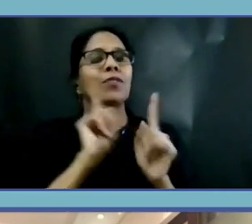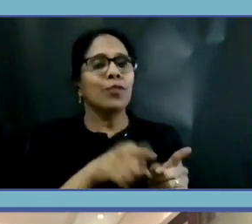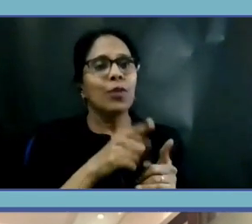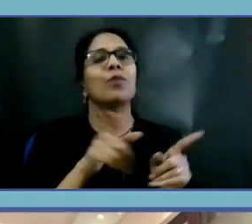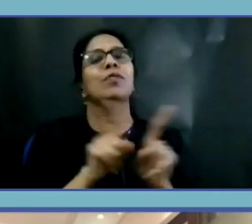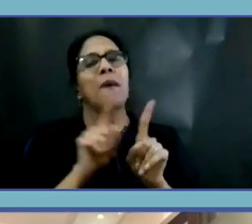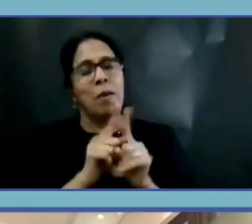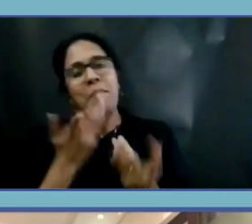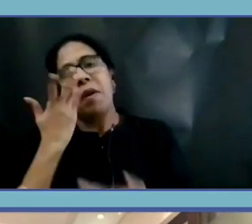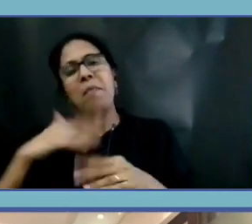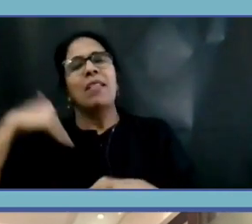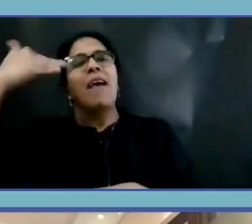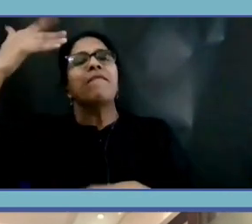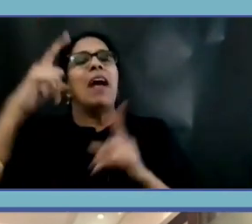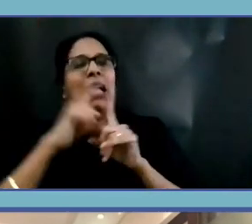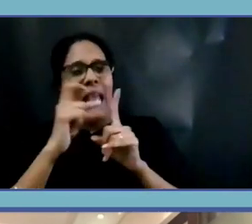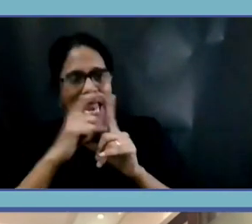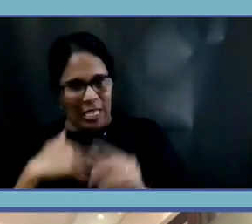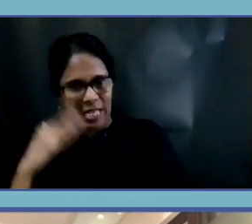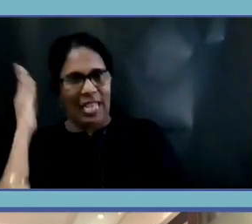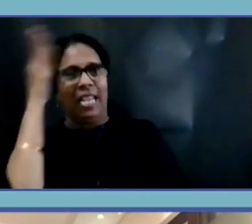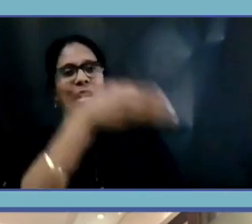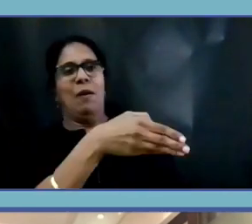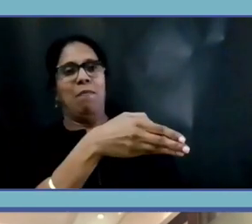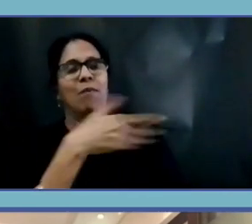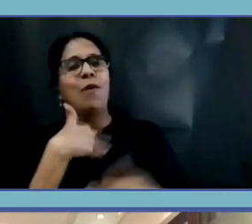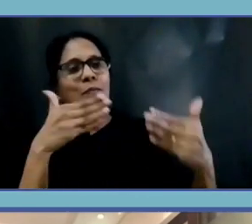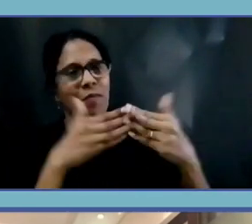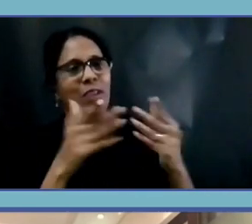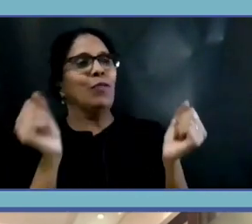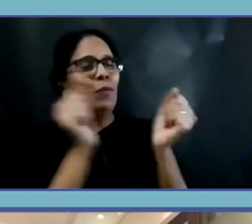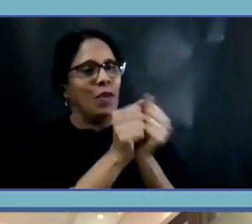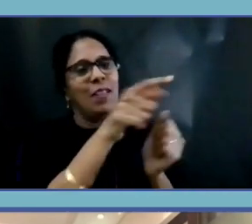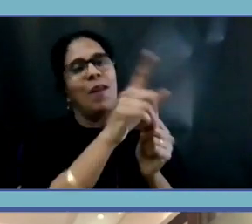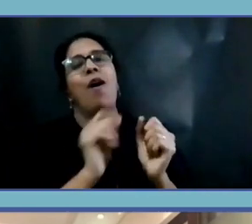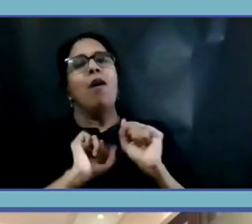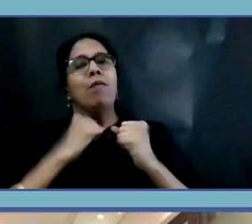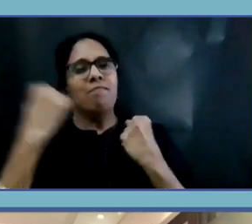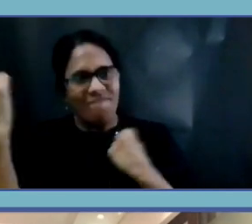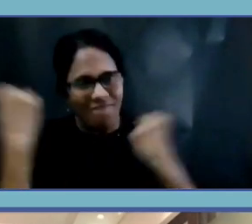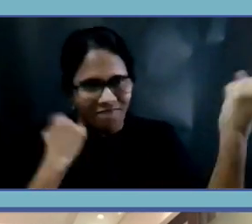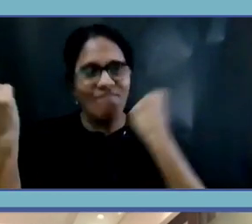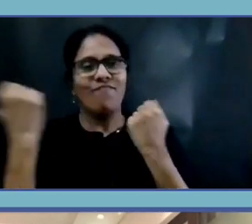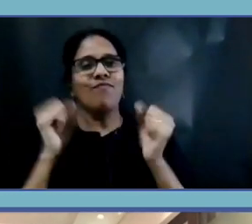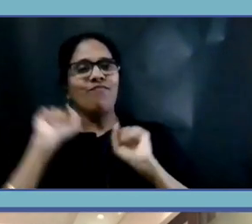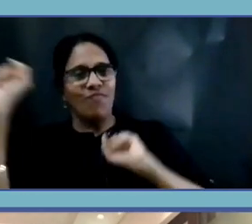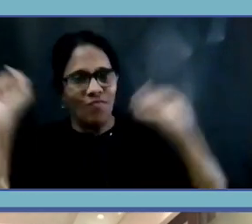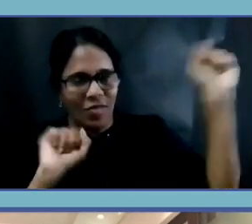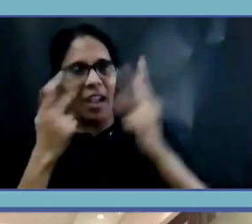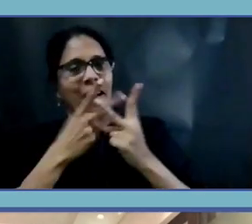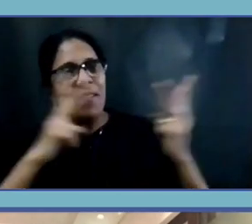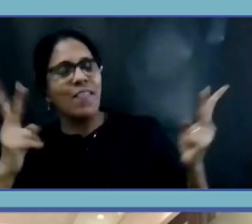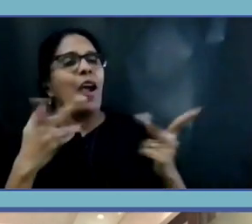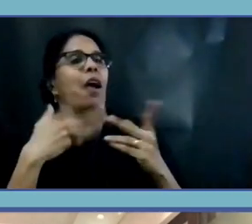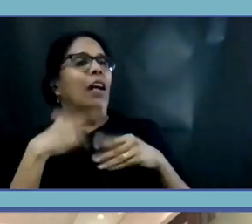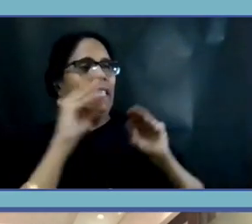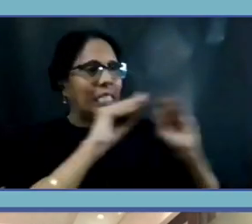we will do a workout session together, and maybe I'll get to learn a few things from you, and maybe you'll also learn a few things